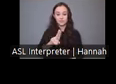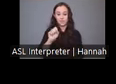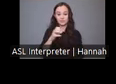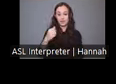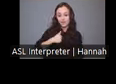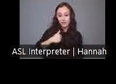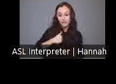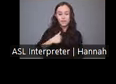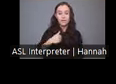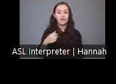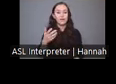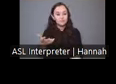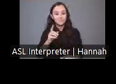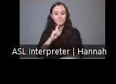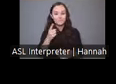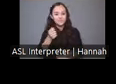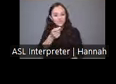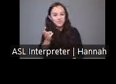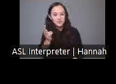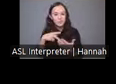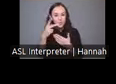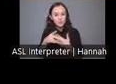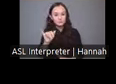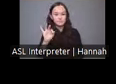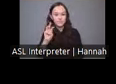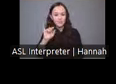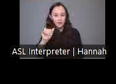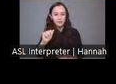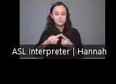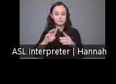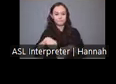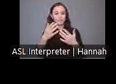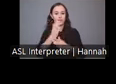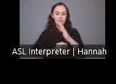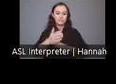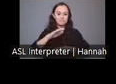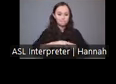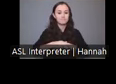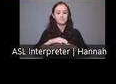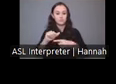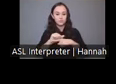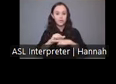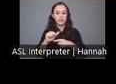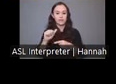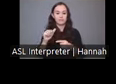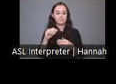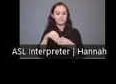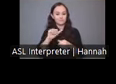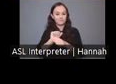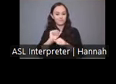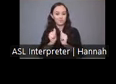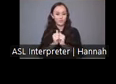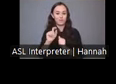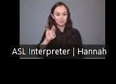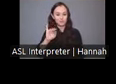a handful of programs like FMIA that provide hands-on training in working with and for tribes. To date,